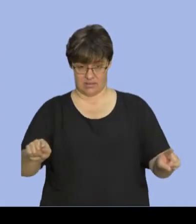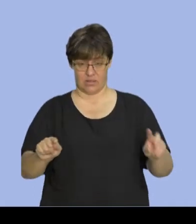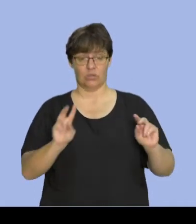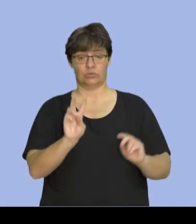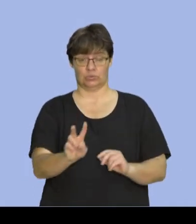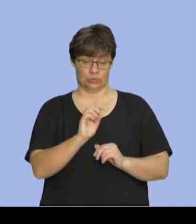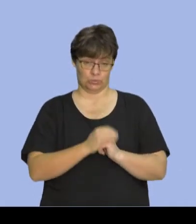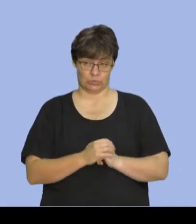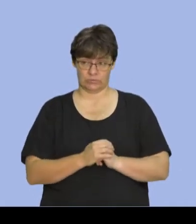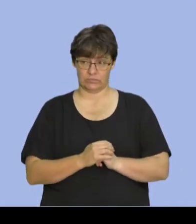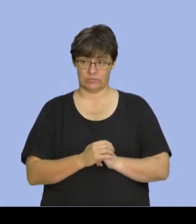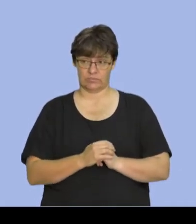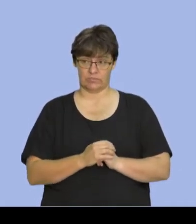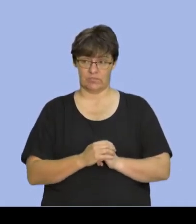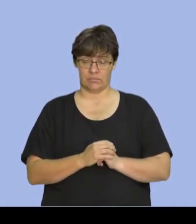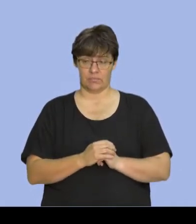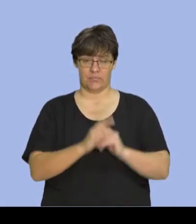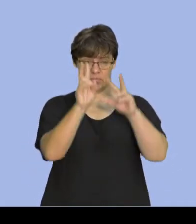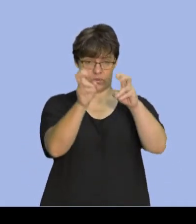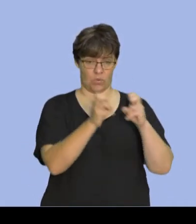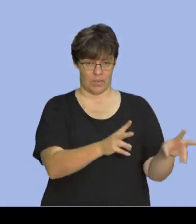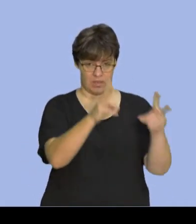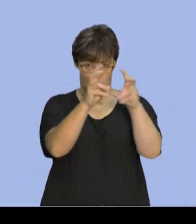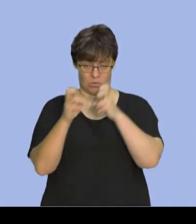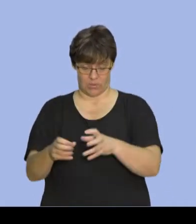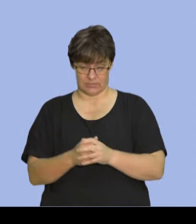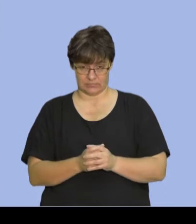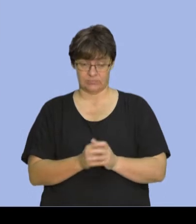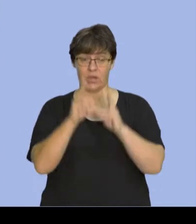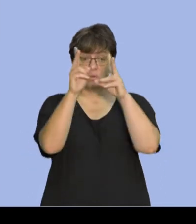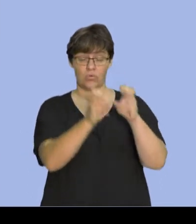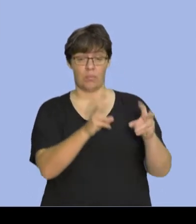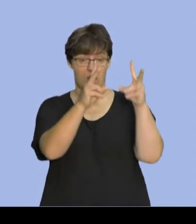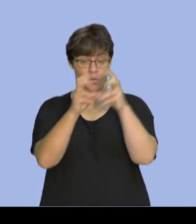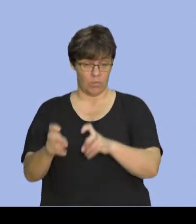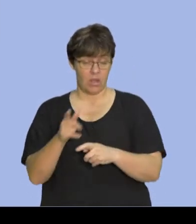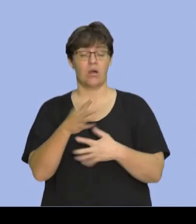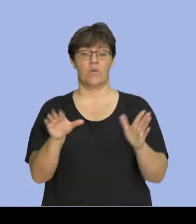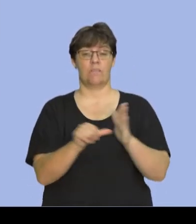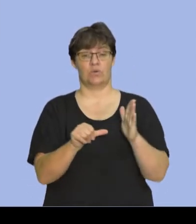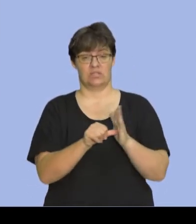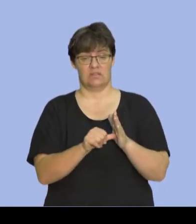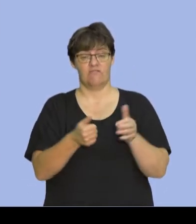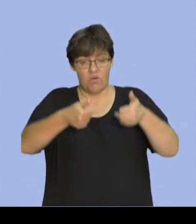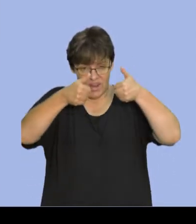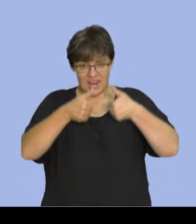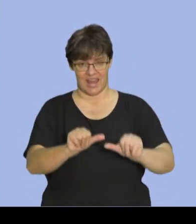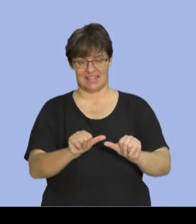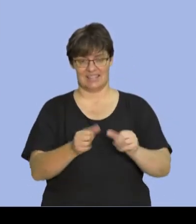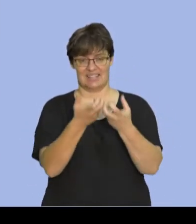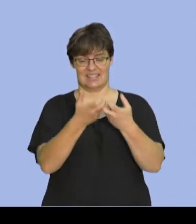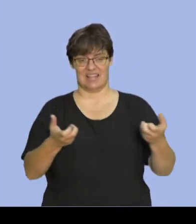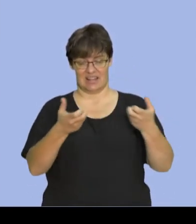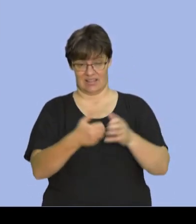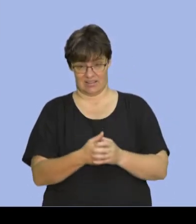get two more copies that are produced. And these copies are important in the next phase of cell division. So